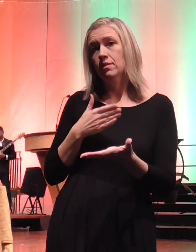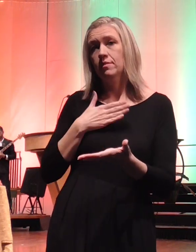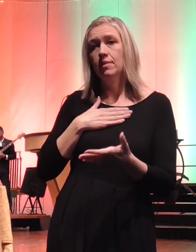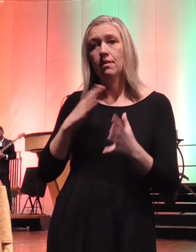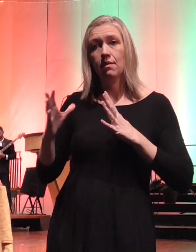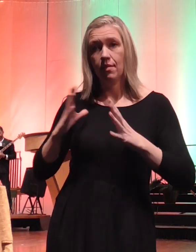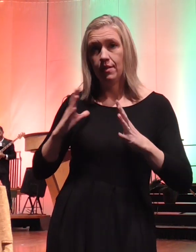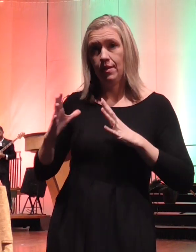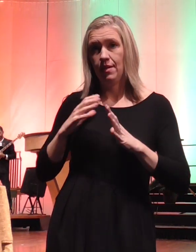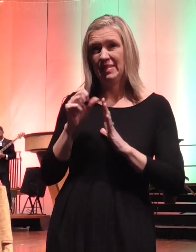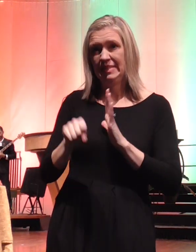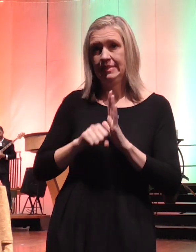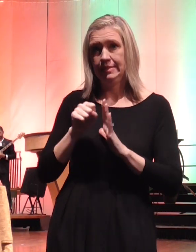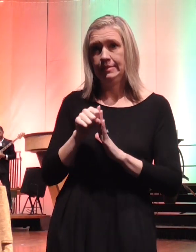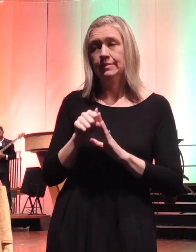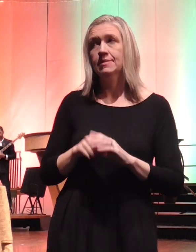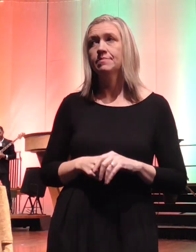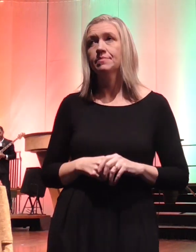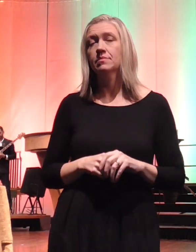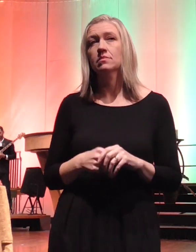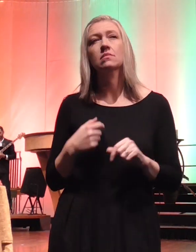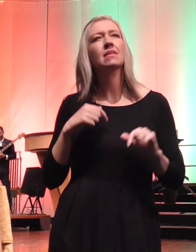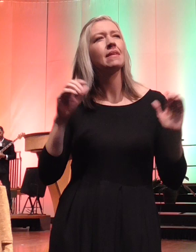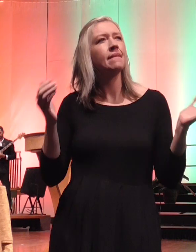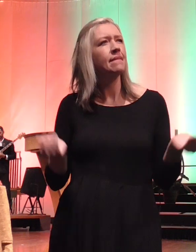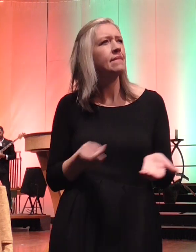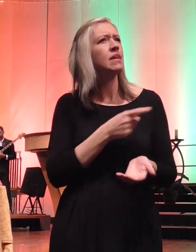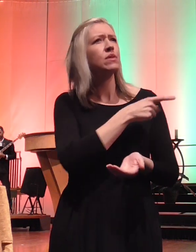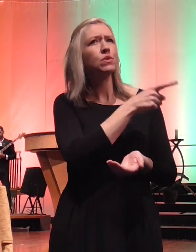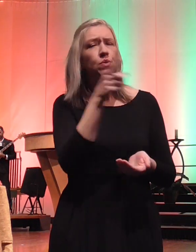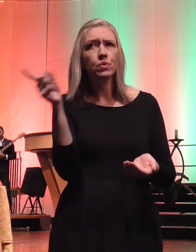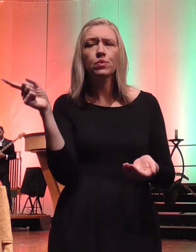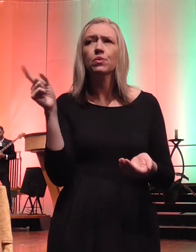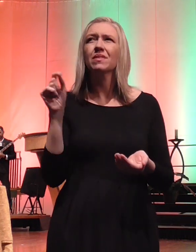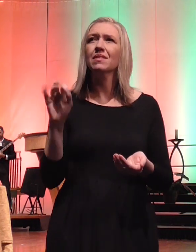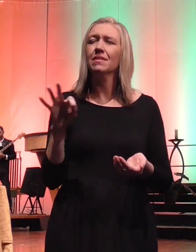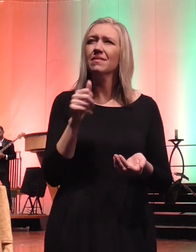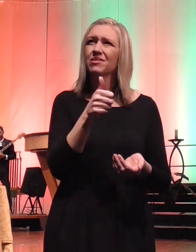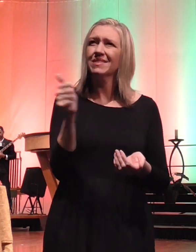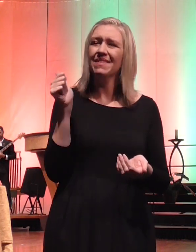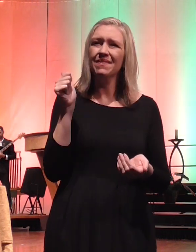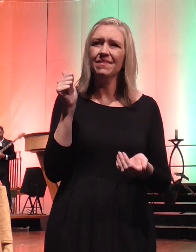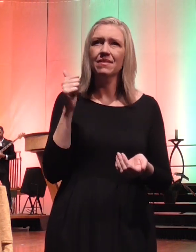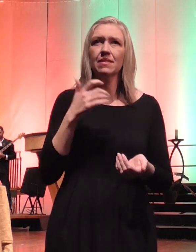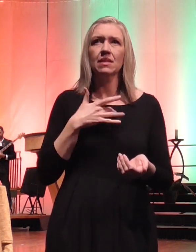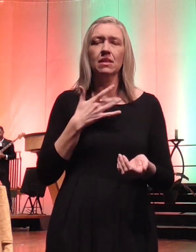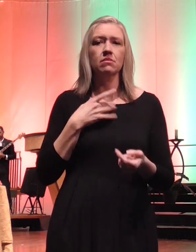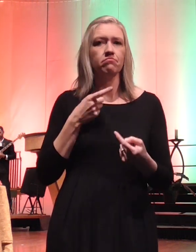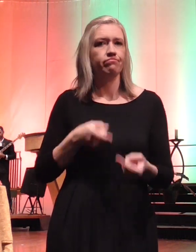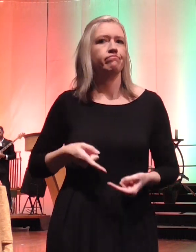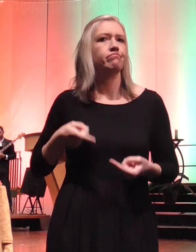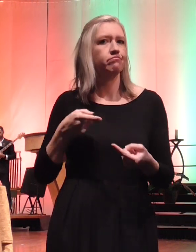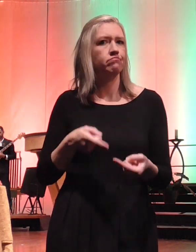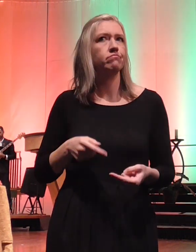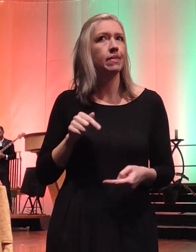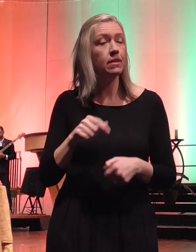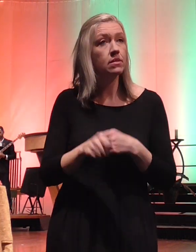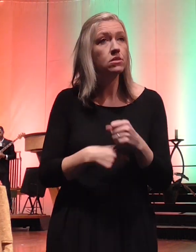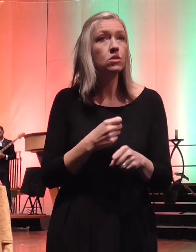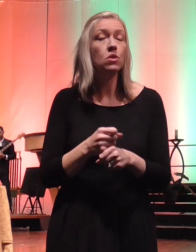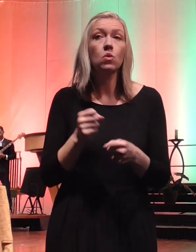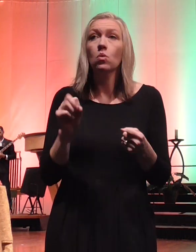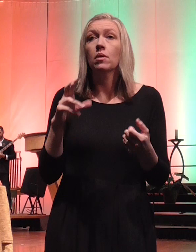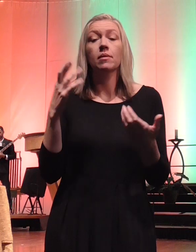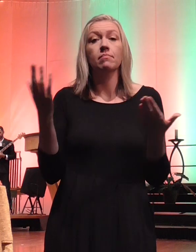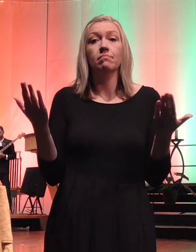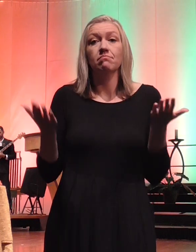season. And I would invite you that if you're having some struggles this year, or perhaps